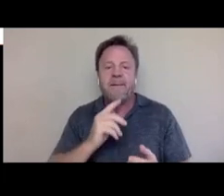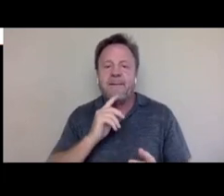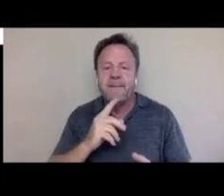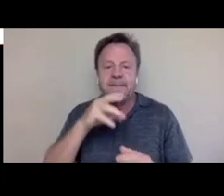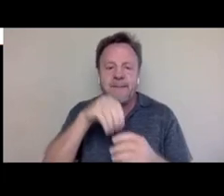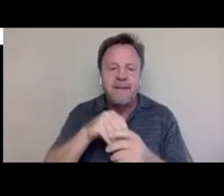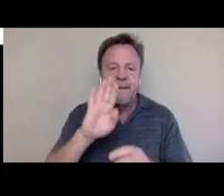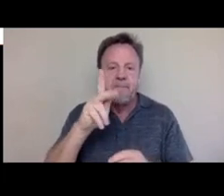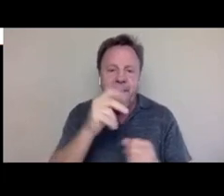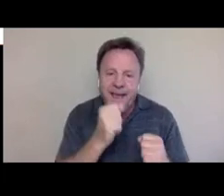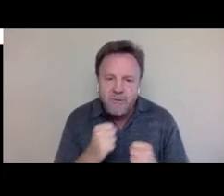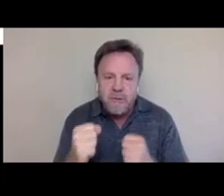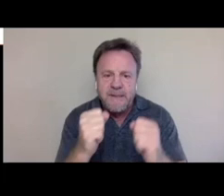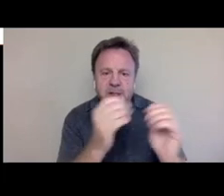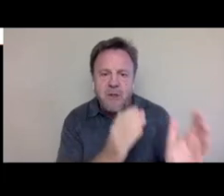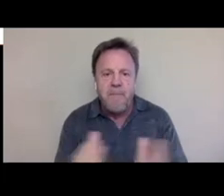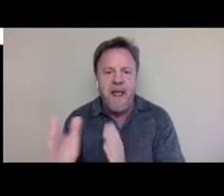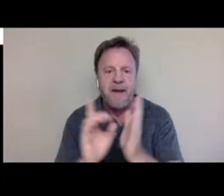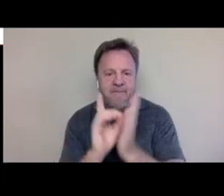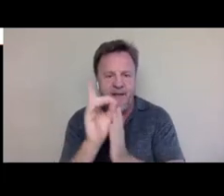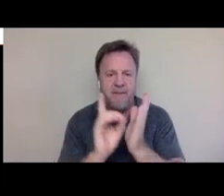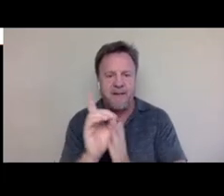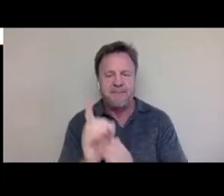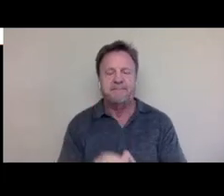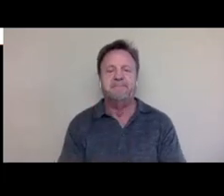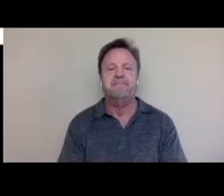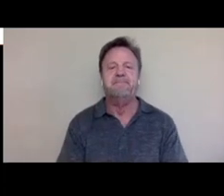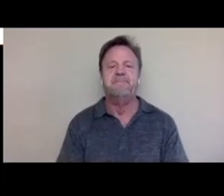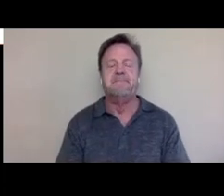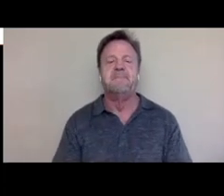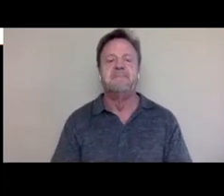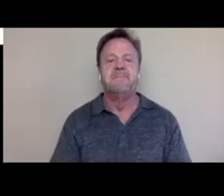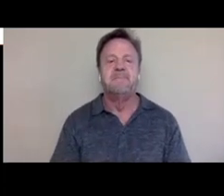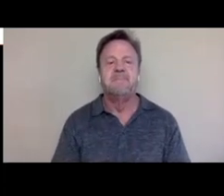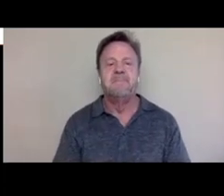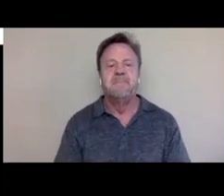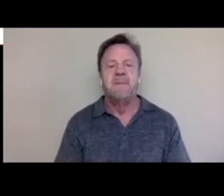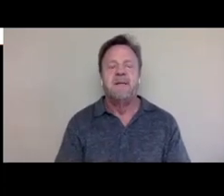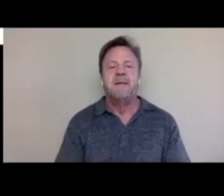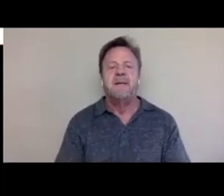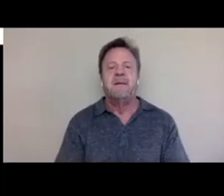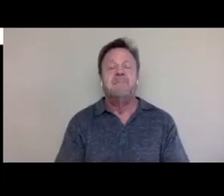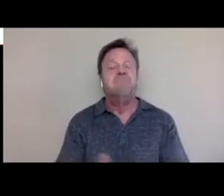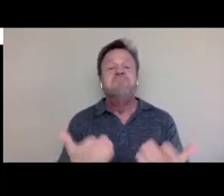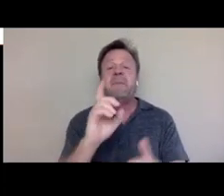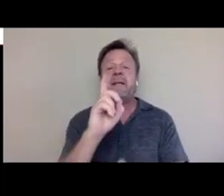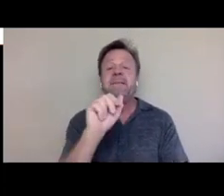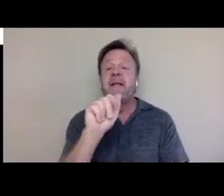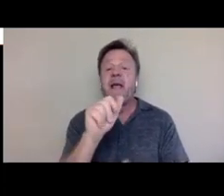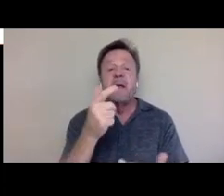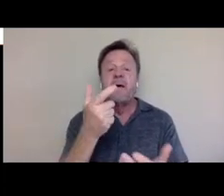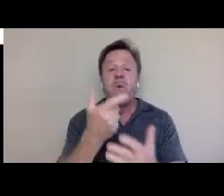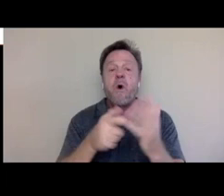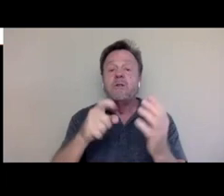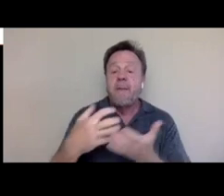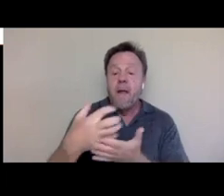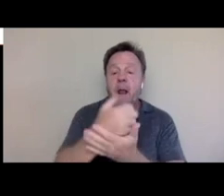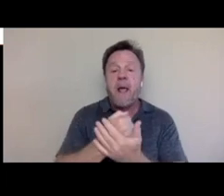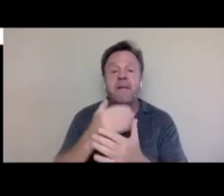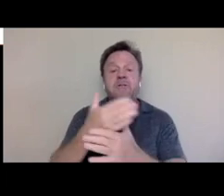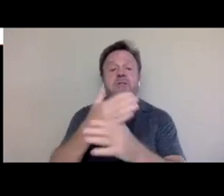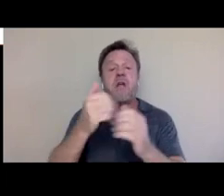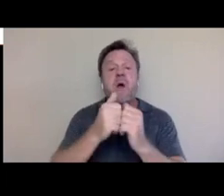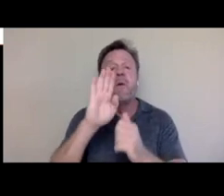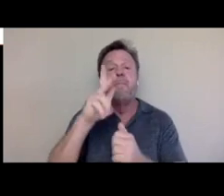bank strategic plan development. Next slide, please. What data should a bank collect and share with bank